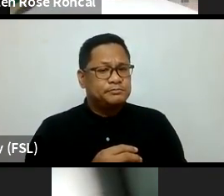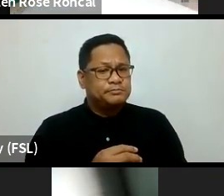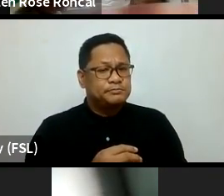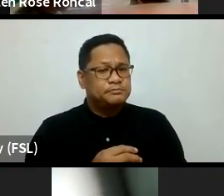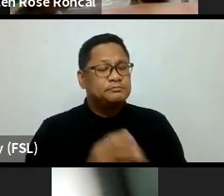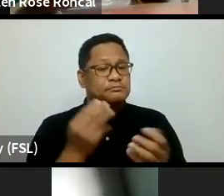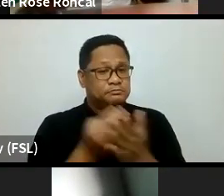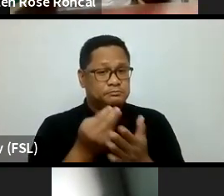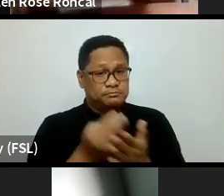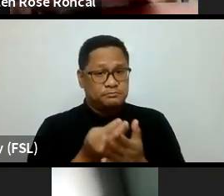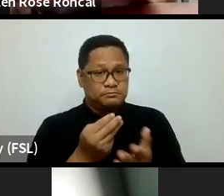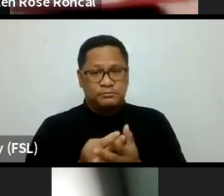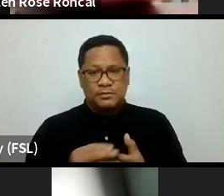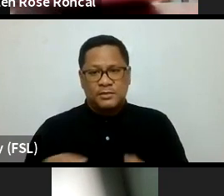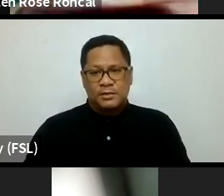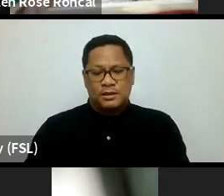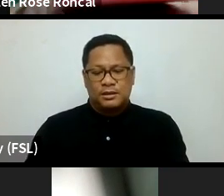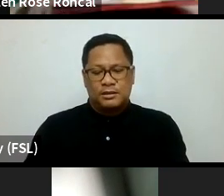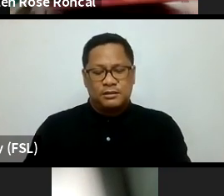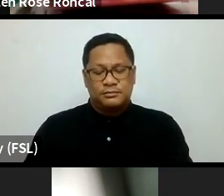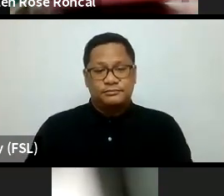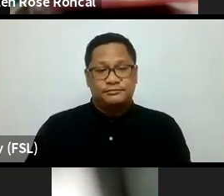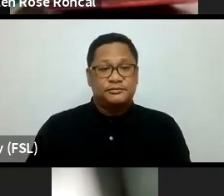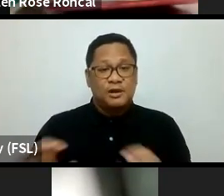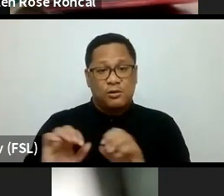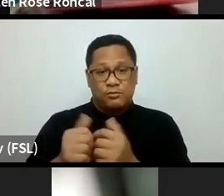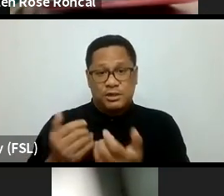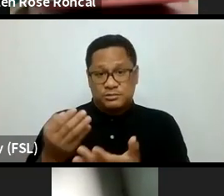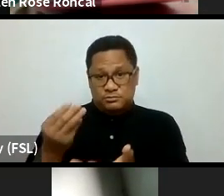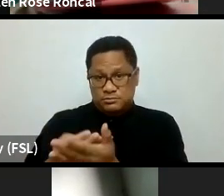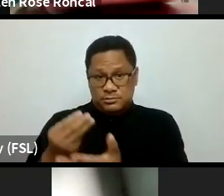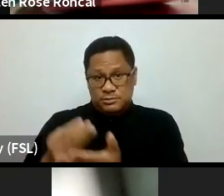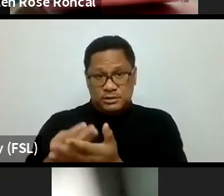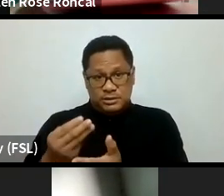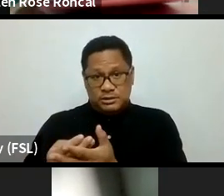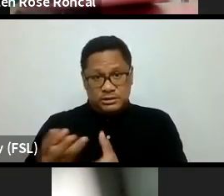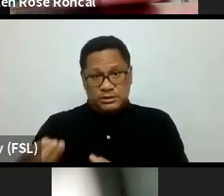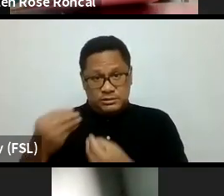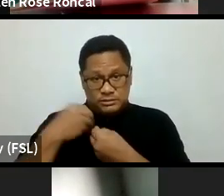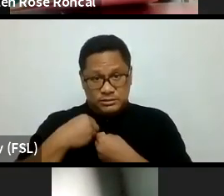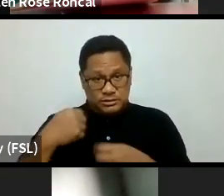money, okay, how much we want money in our lives.